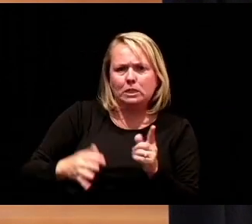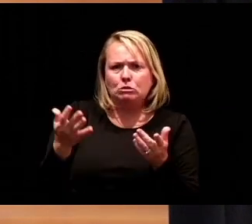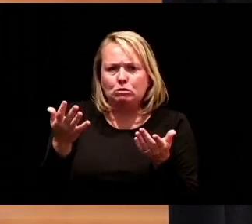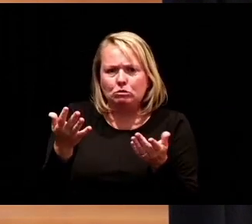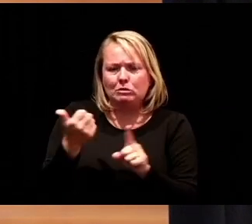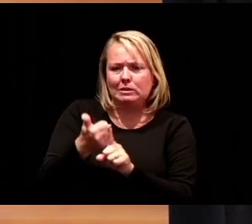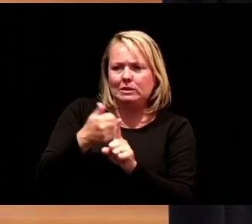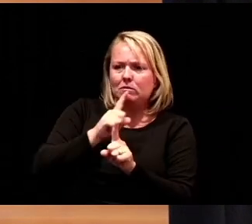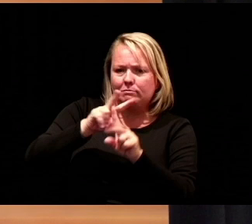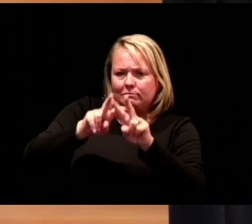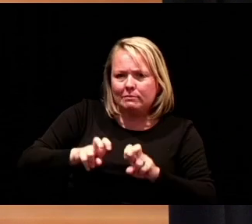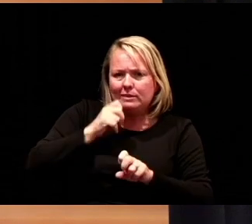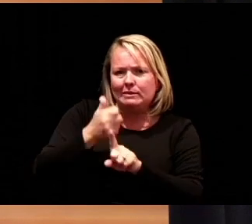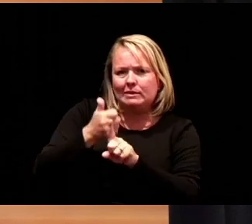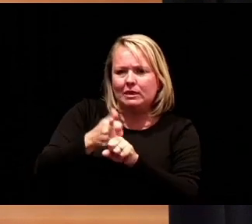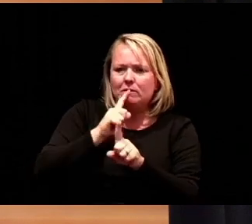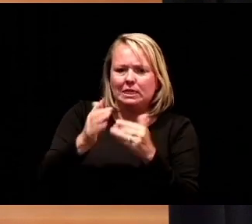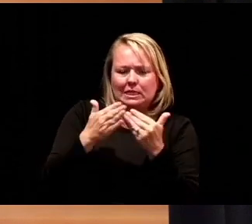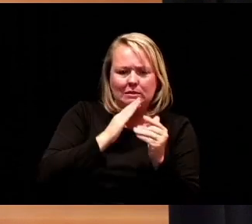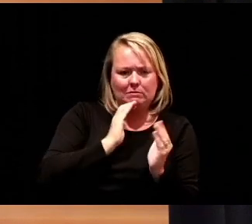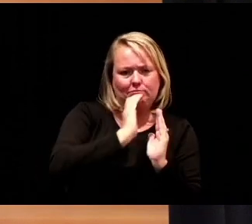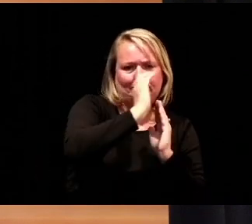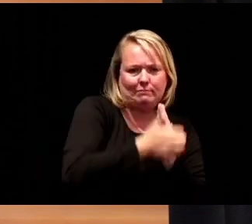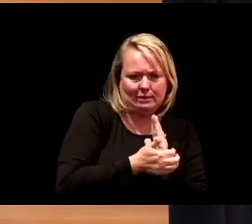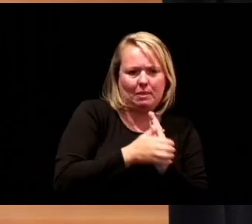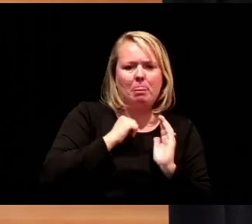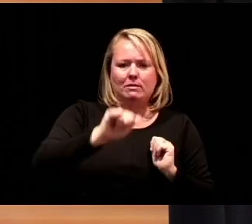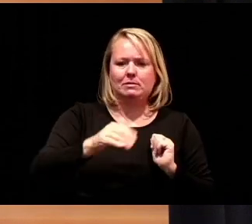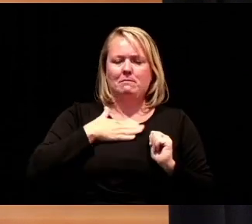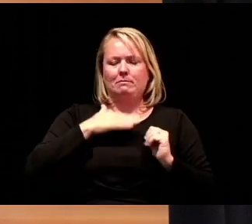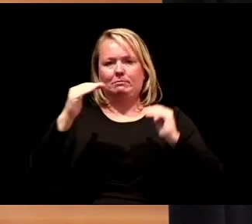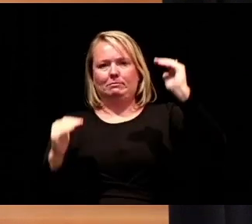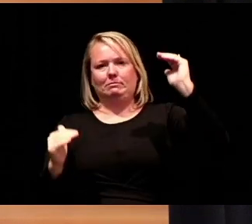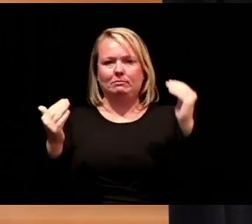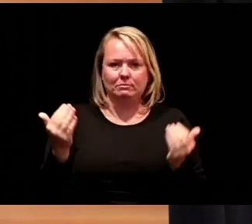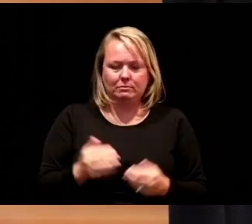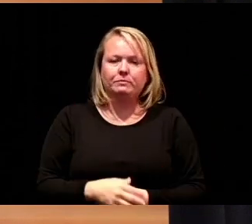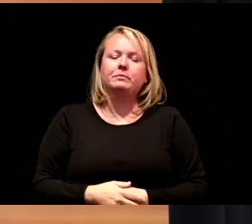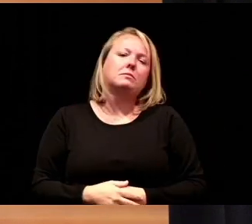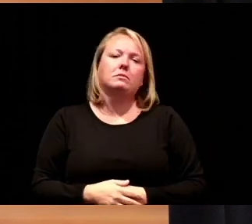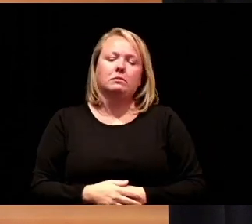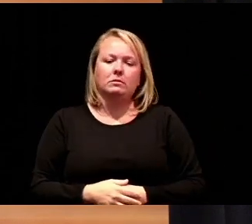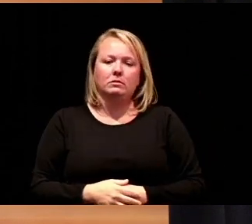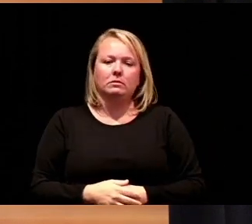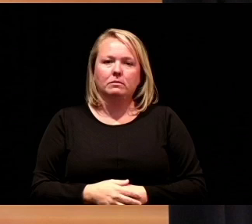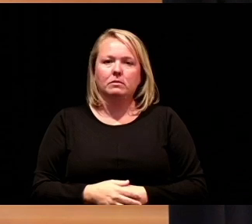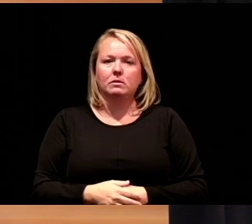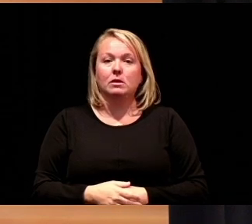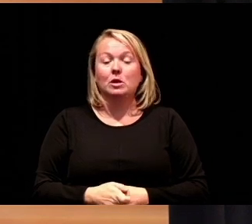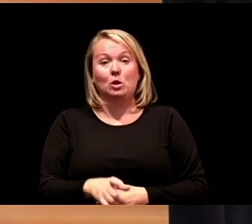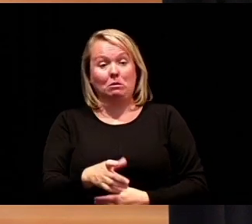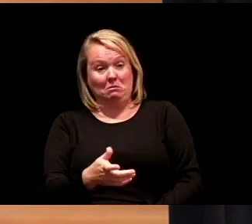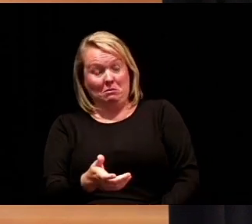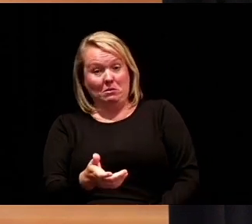majority, upholding disparate impact theory of liability under the Fair Housing Act said, results-oriented language is in the Fair Housing